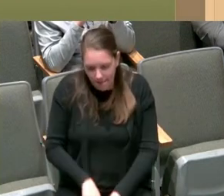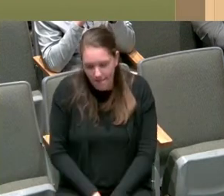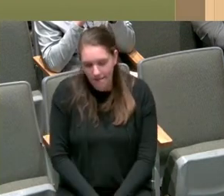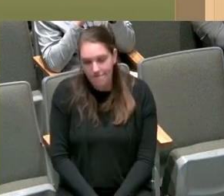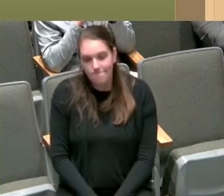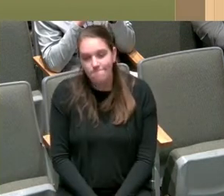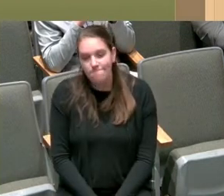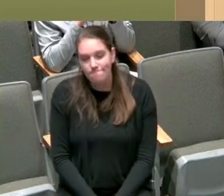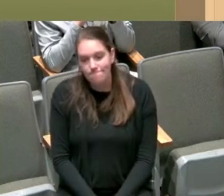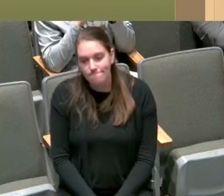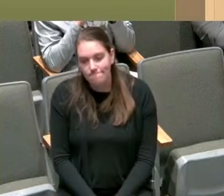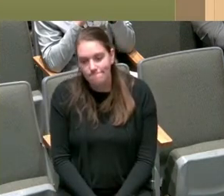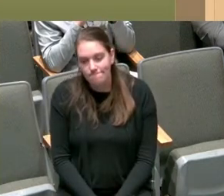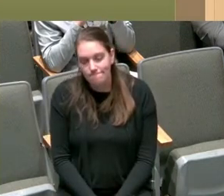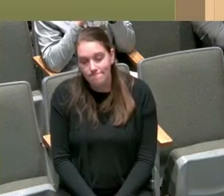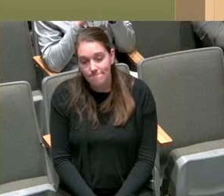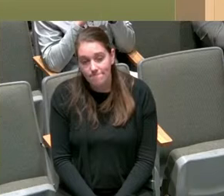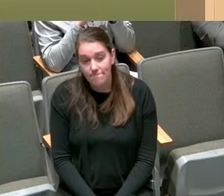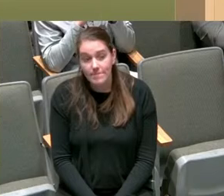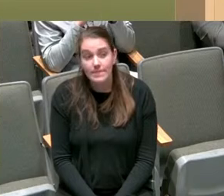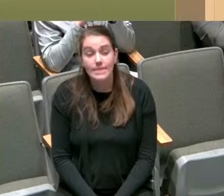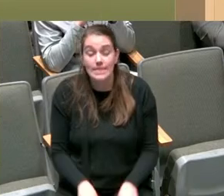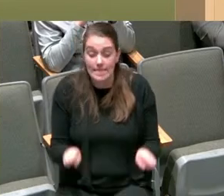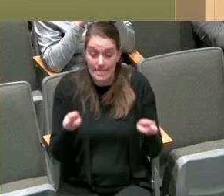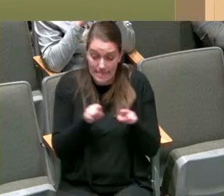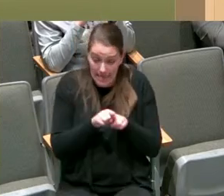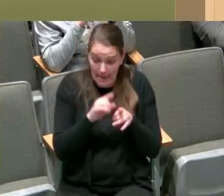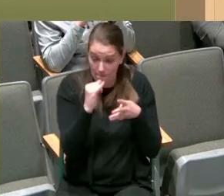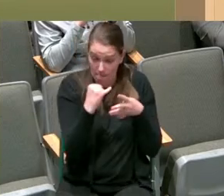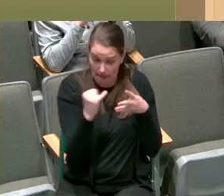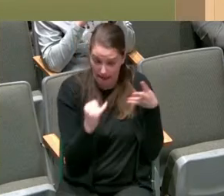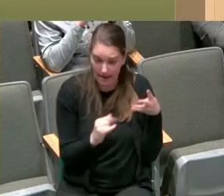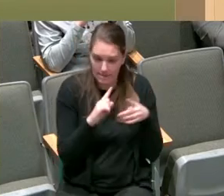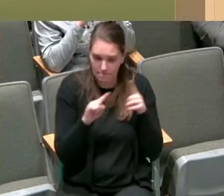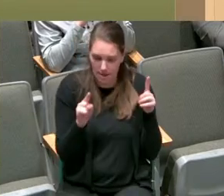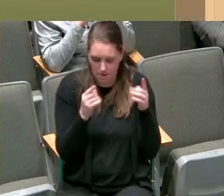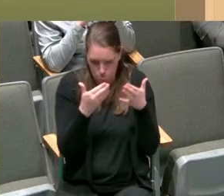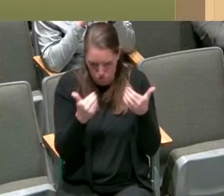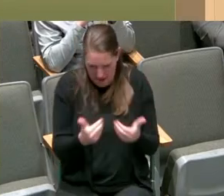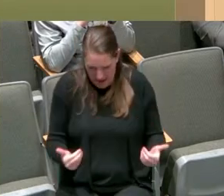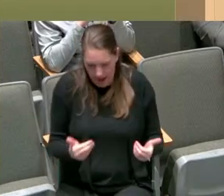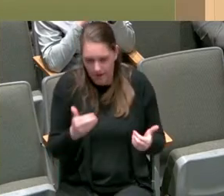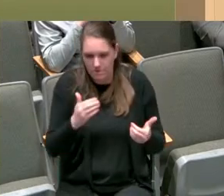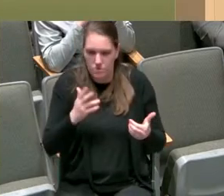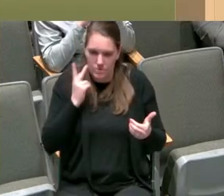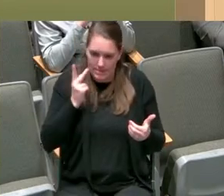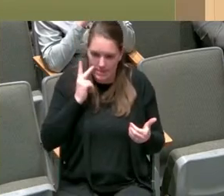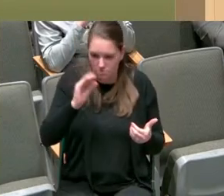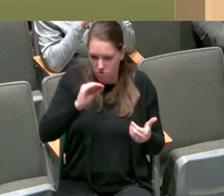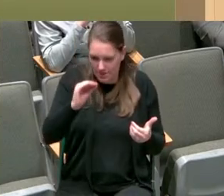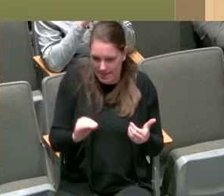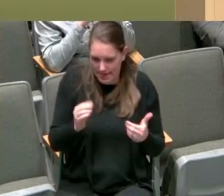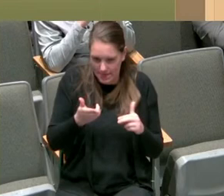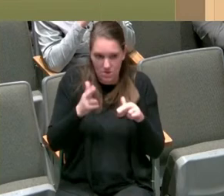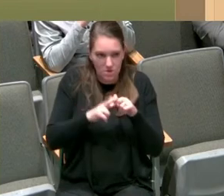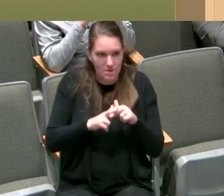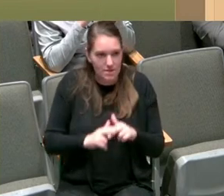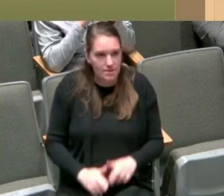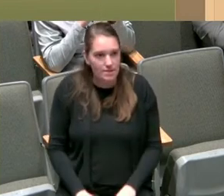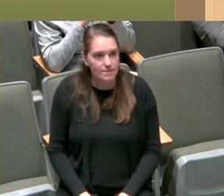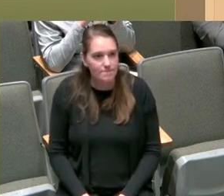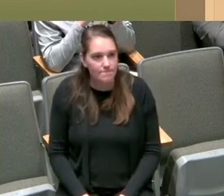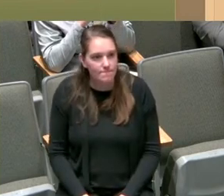slide taking those same buckets but breaking them into our percentage increase so the